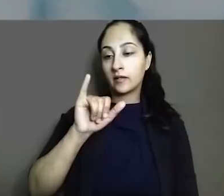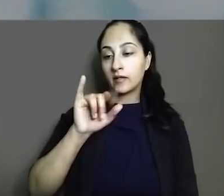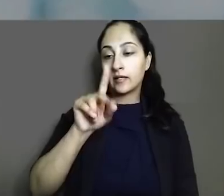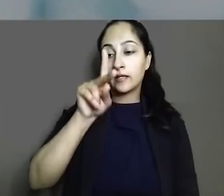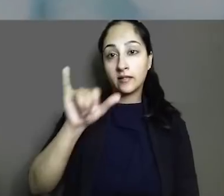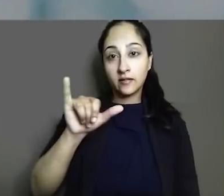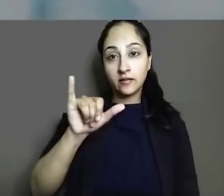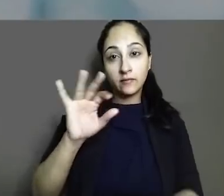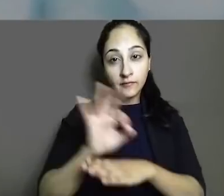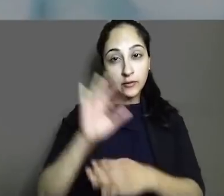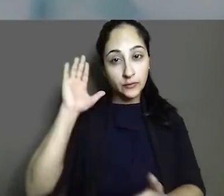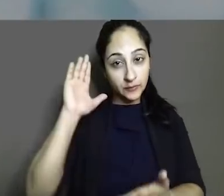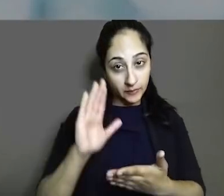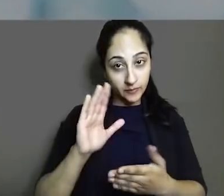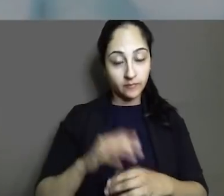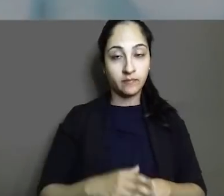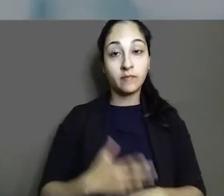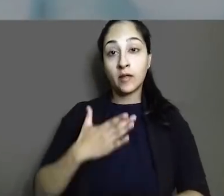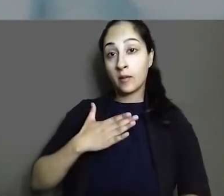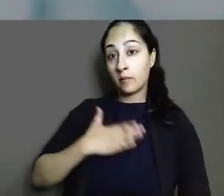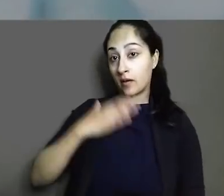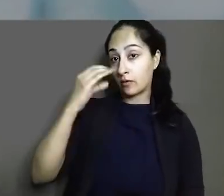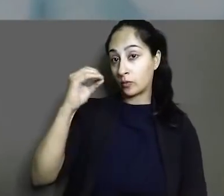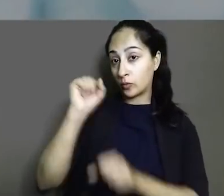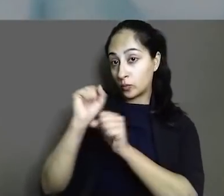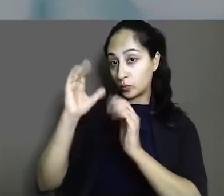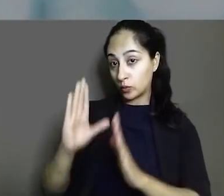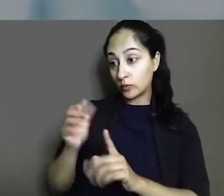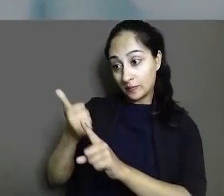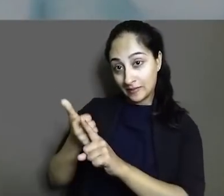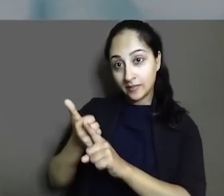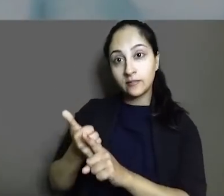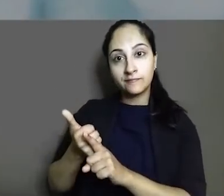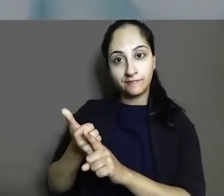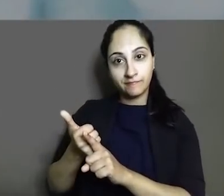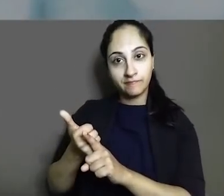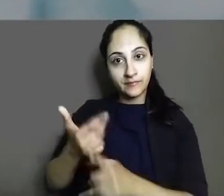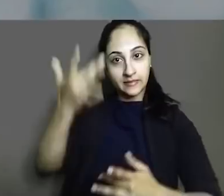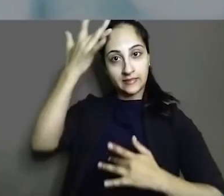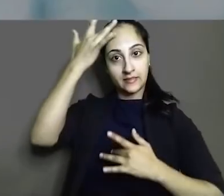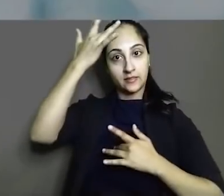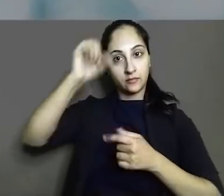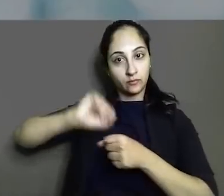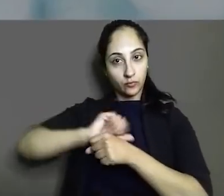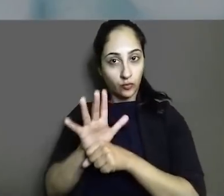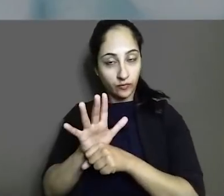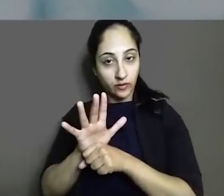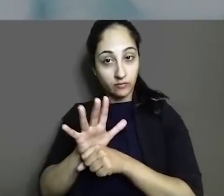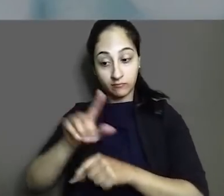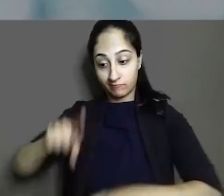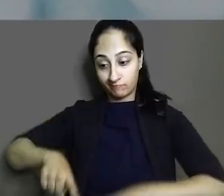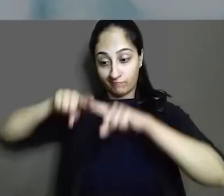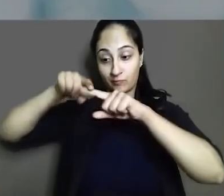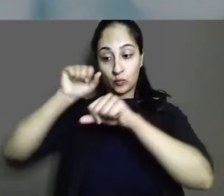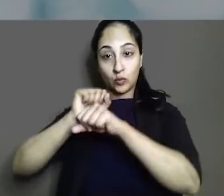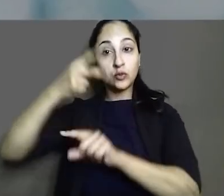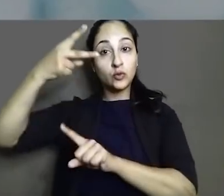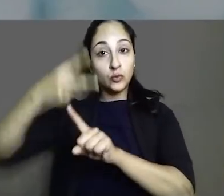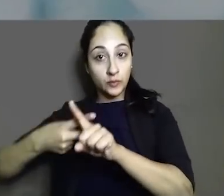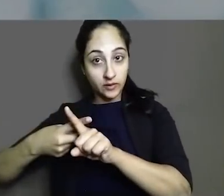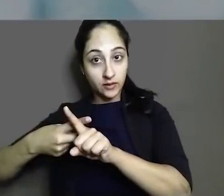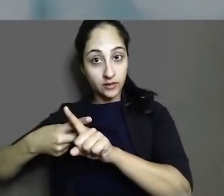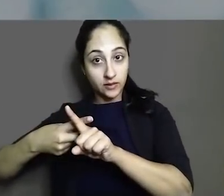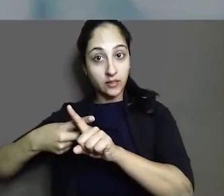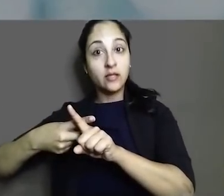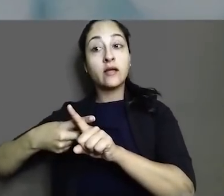up a flight of stairs without getting short of breath. And he was a healthy guy in his early 30s. So it can happen to anyone,